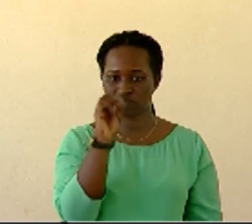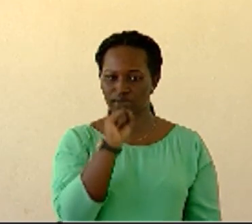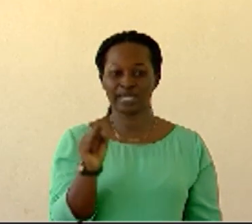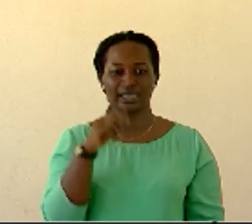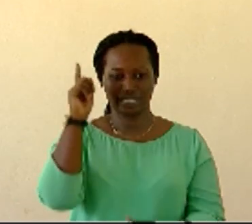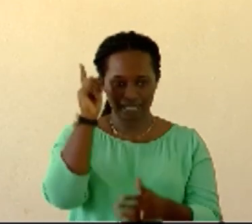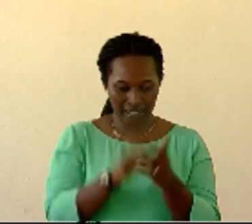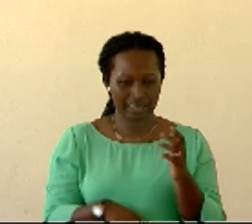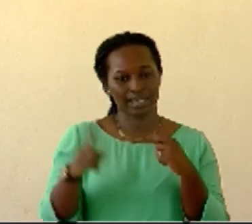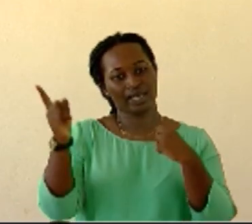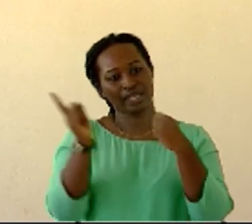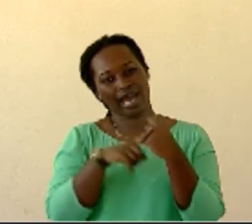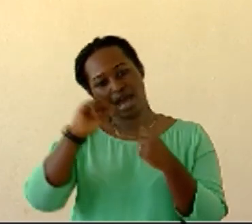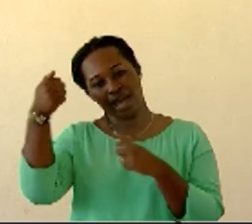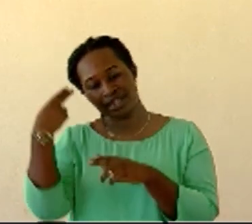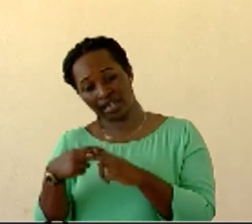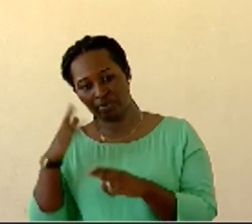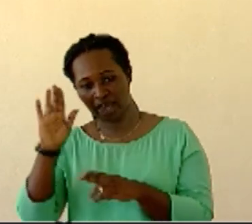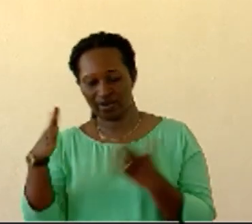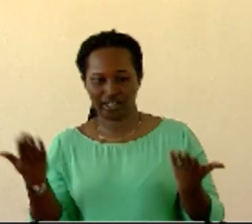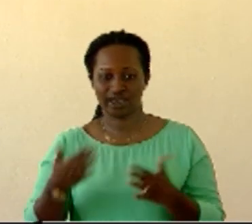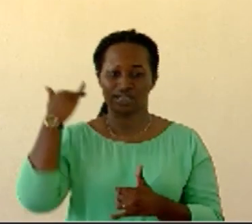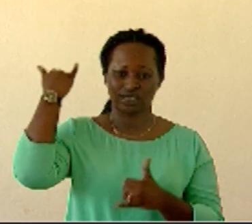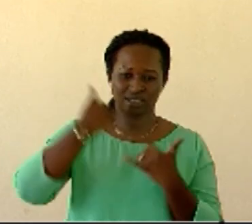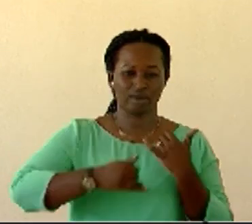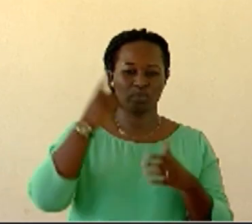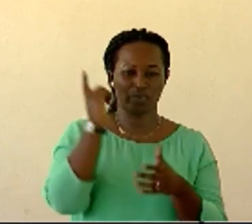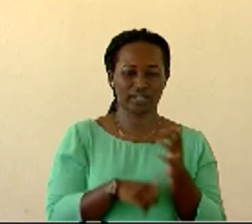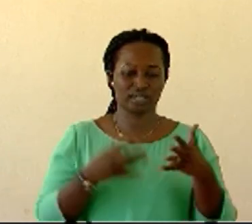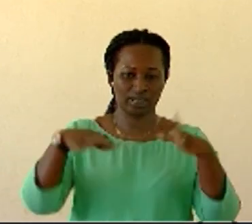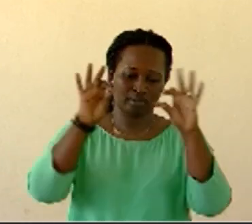gravitropism. Last question, what is the importance of